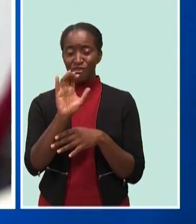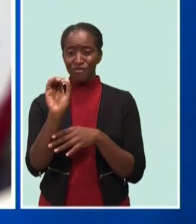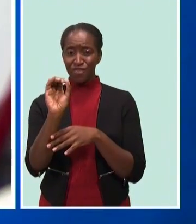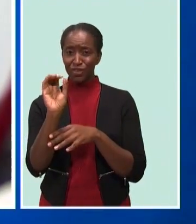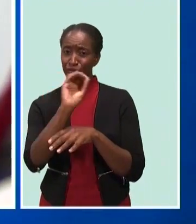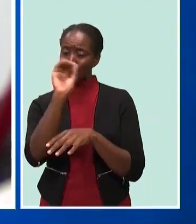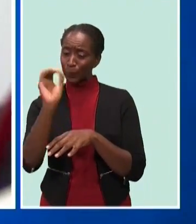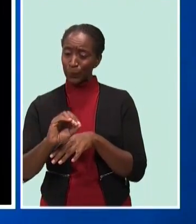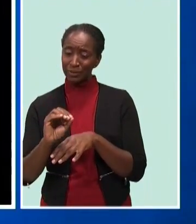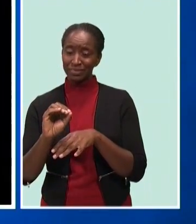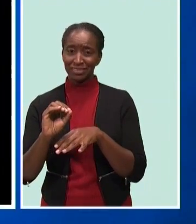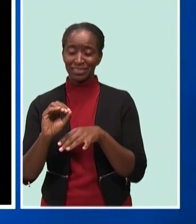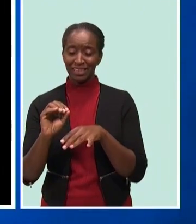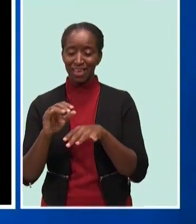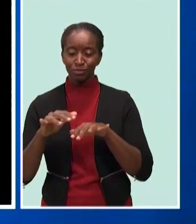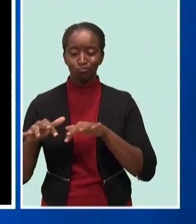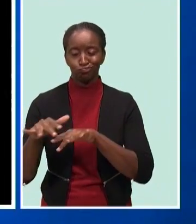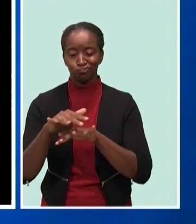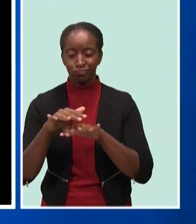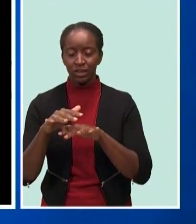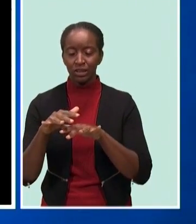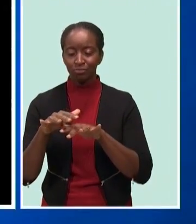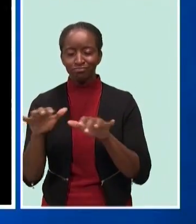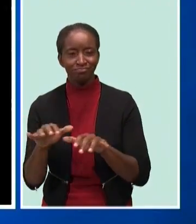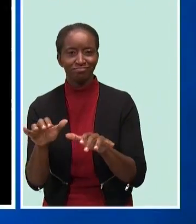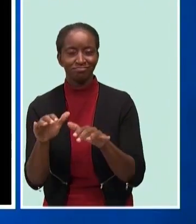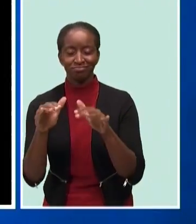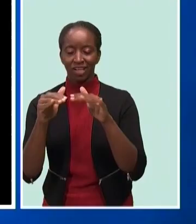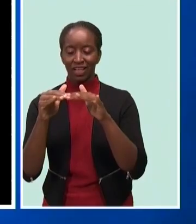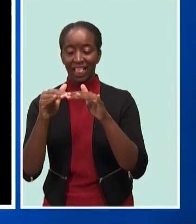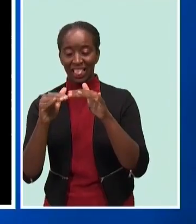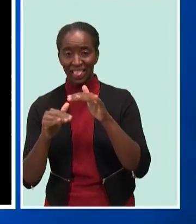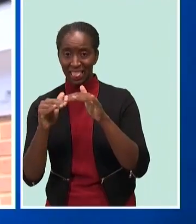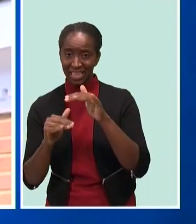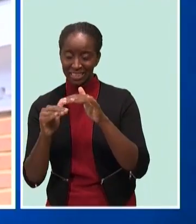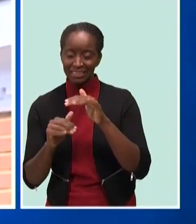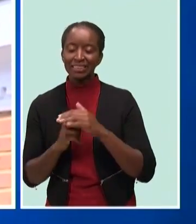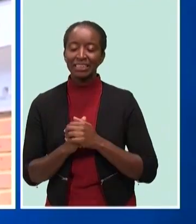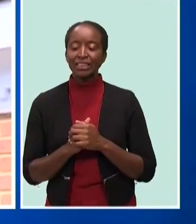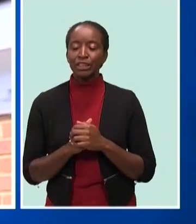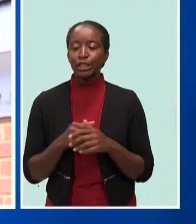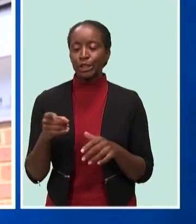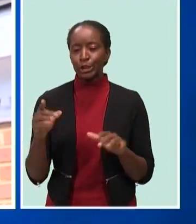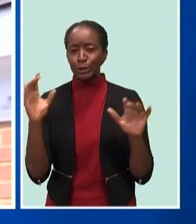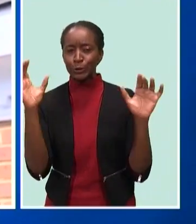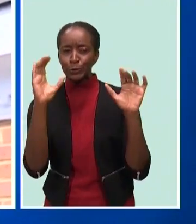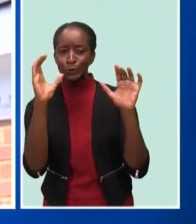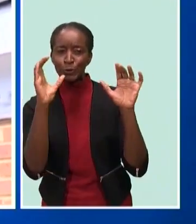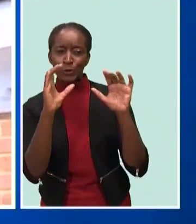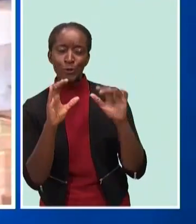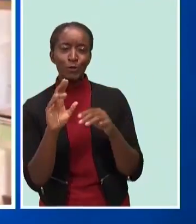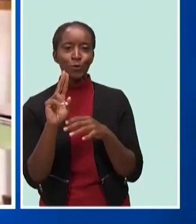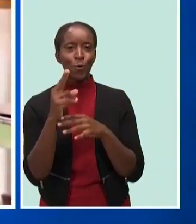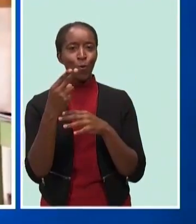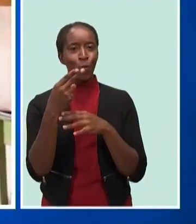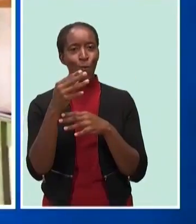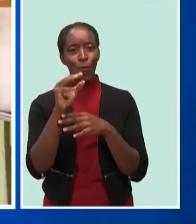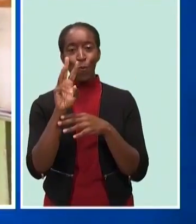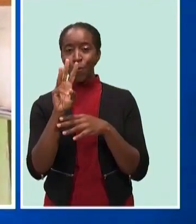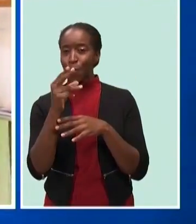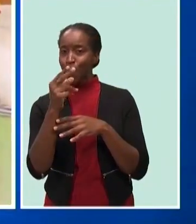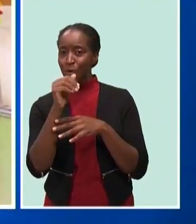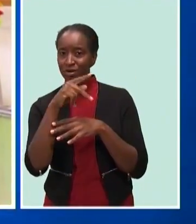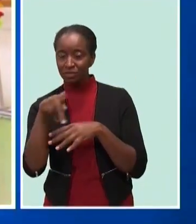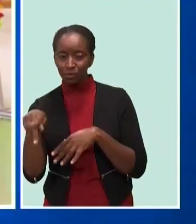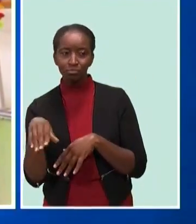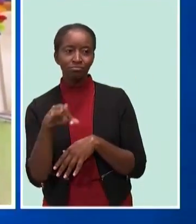avoiding dialysis, Corey's mother took to social media to try and find a living donor. With some help from her friends at Cahi House Cafe and Bakery in